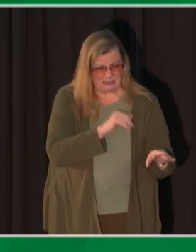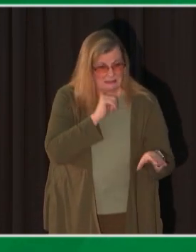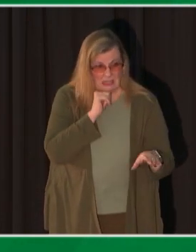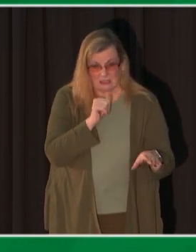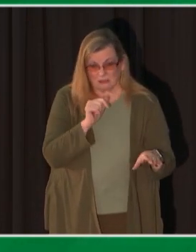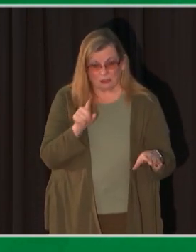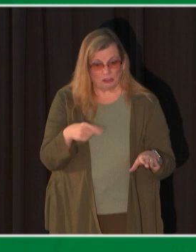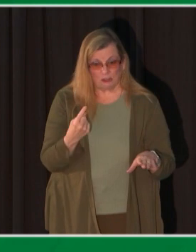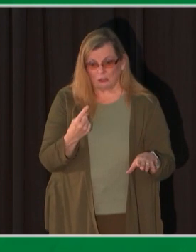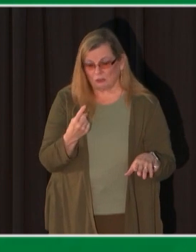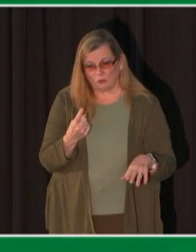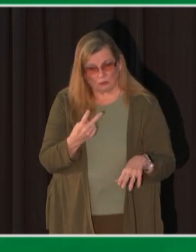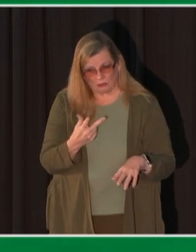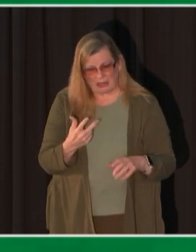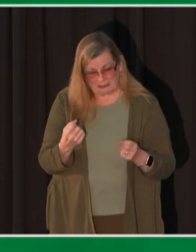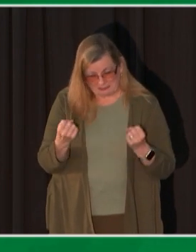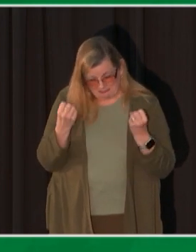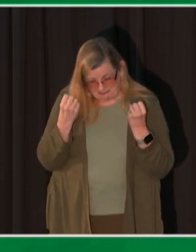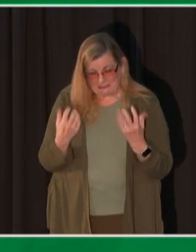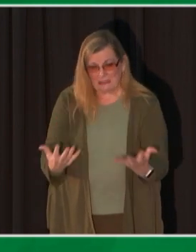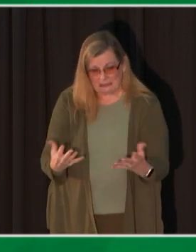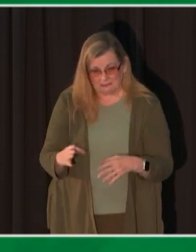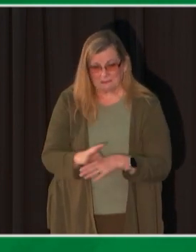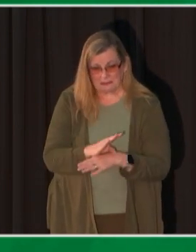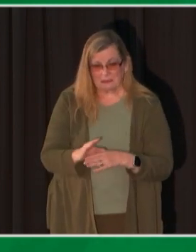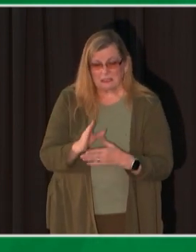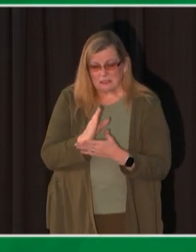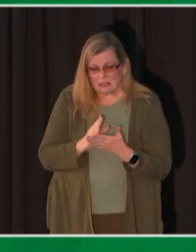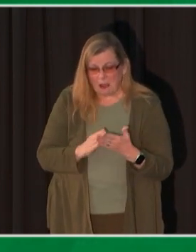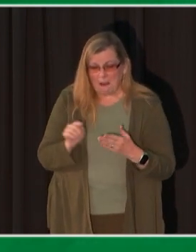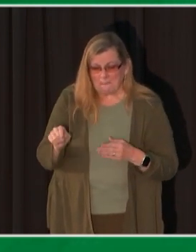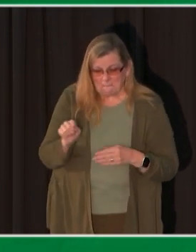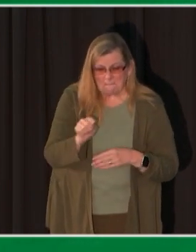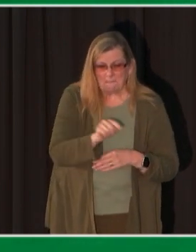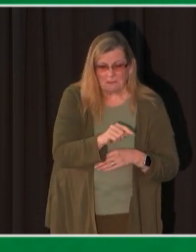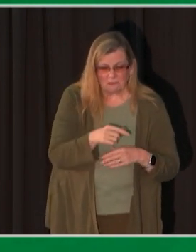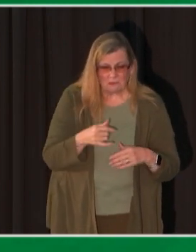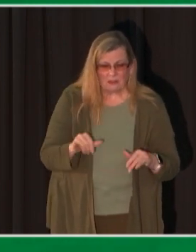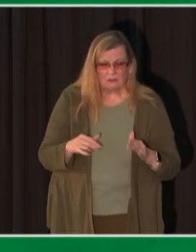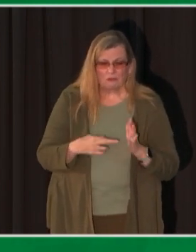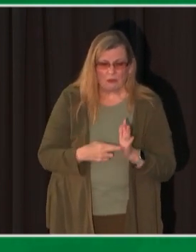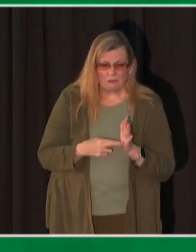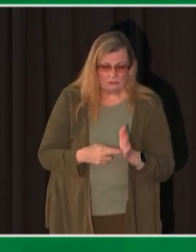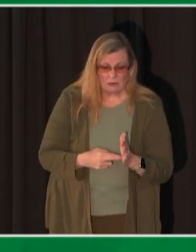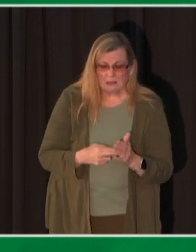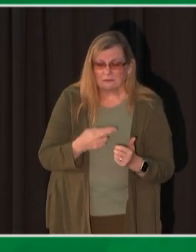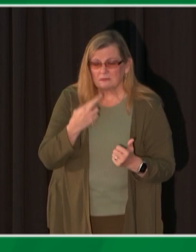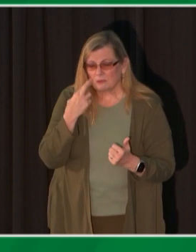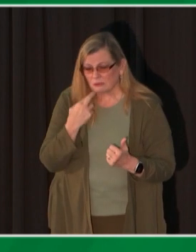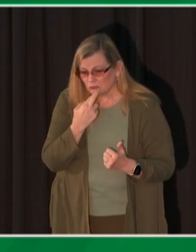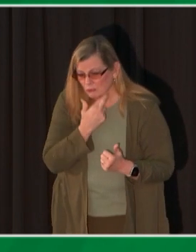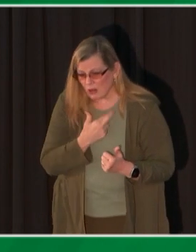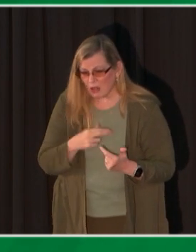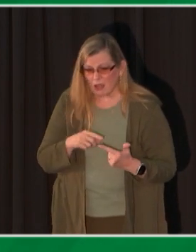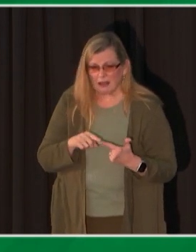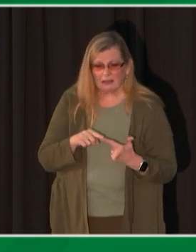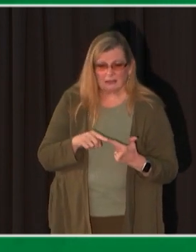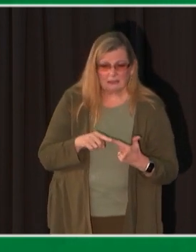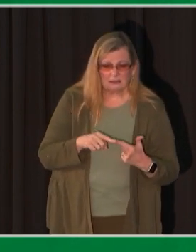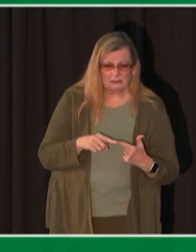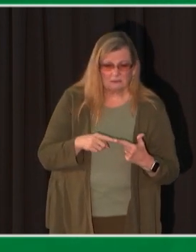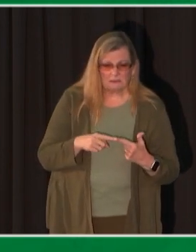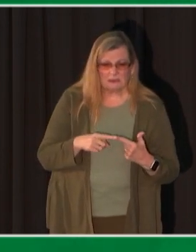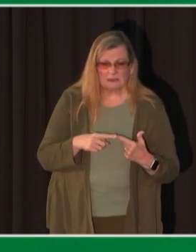businesses. And some of them, I think, represent restaurant and hospitality and entertainment